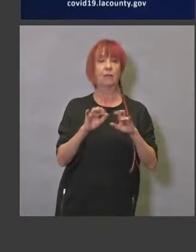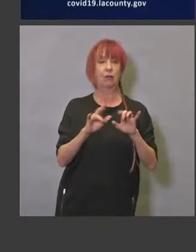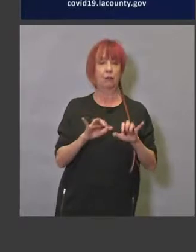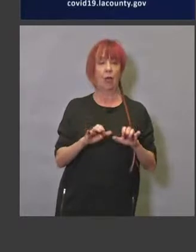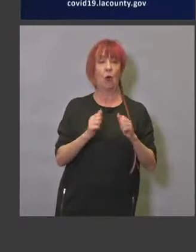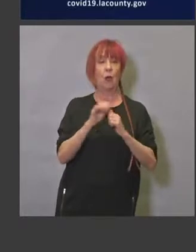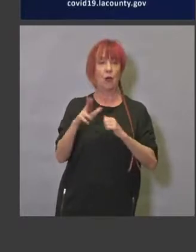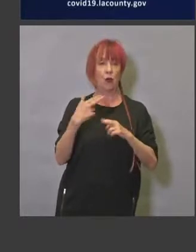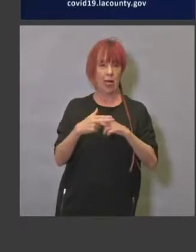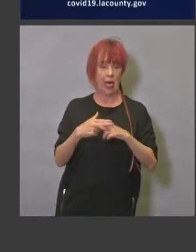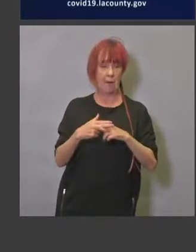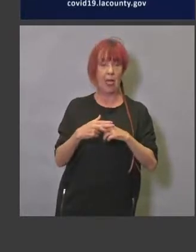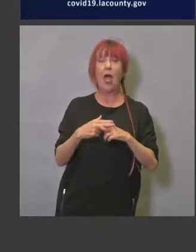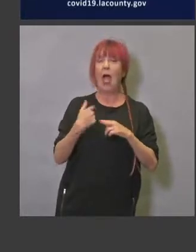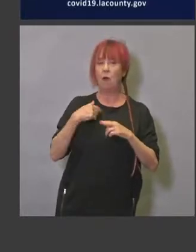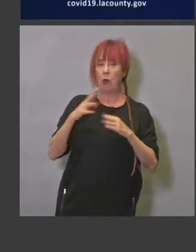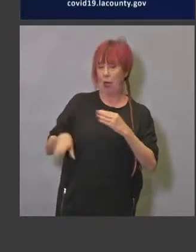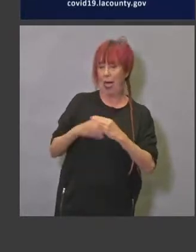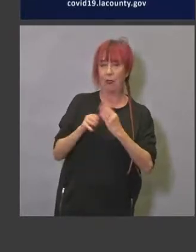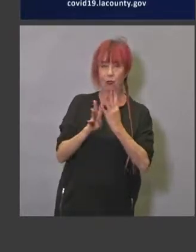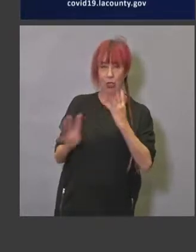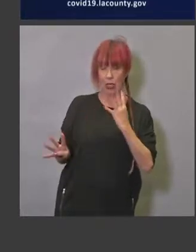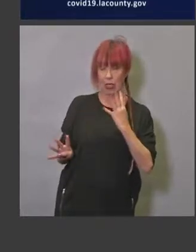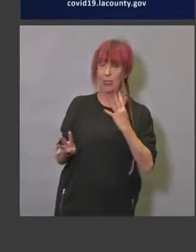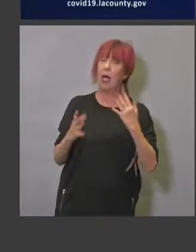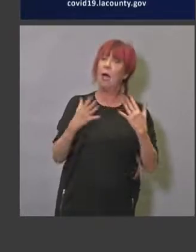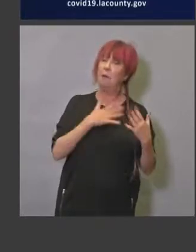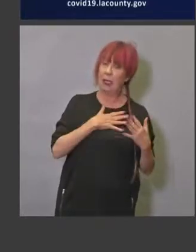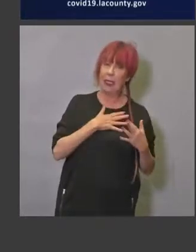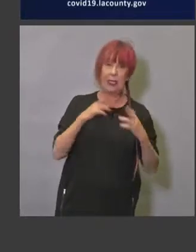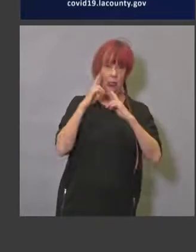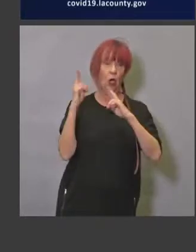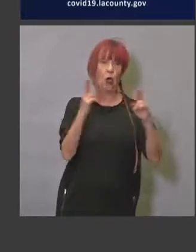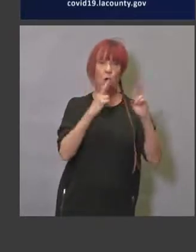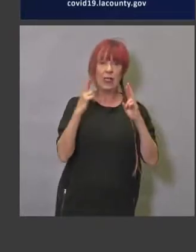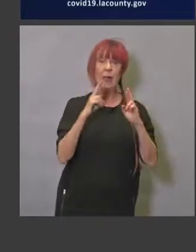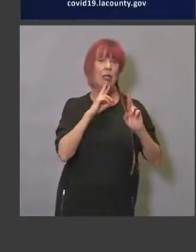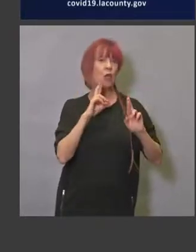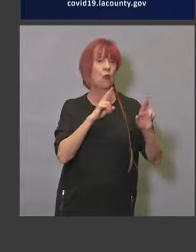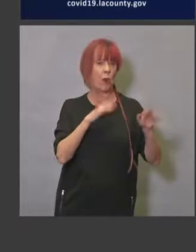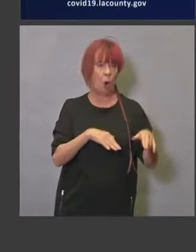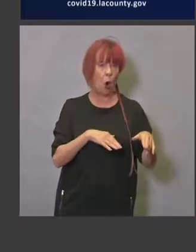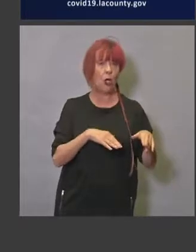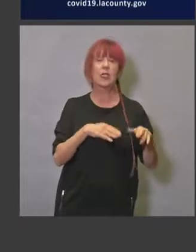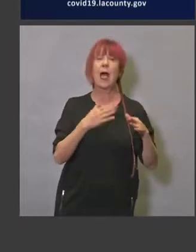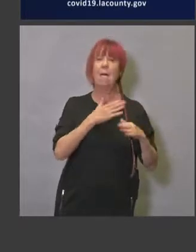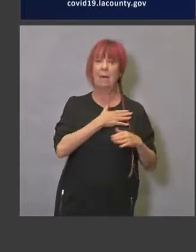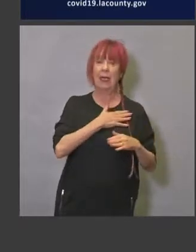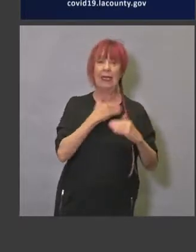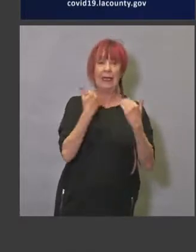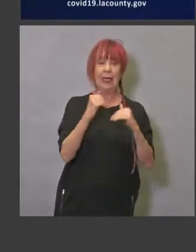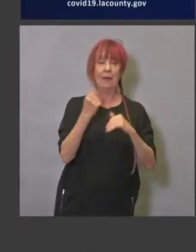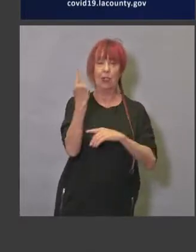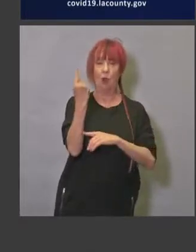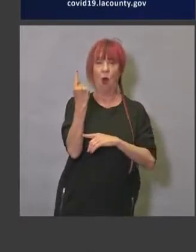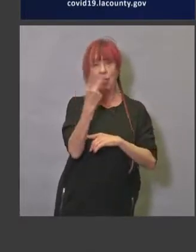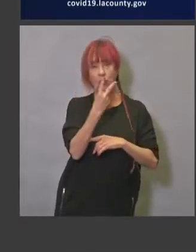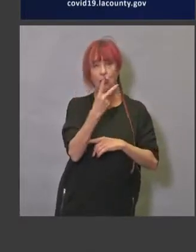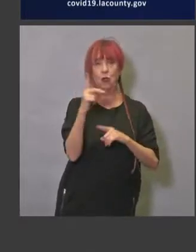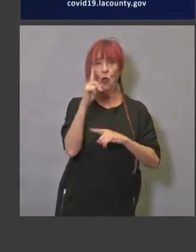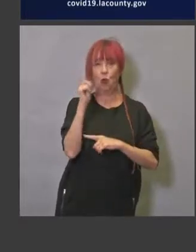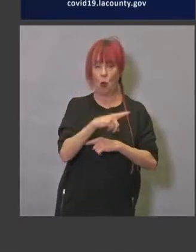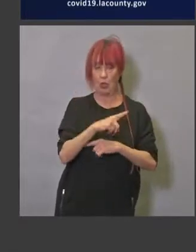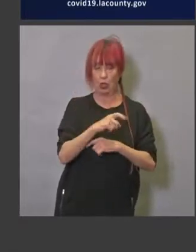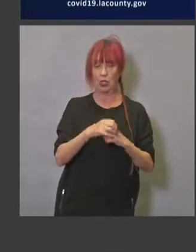queue. As a courtesy to other reporters and to allow for ample time for questions, we ask that you please limit yourself to 1 to 2 questions